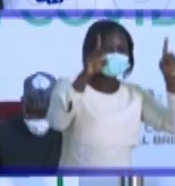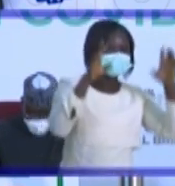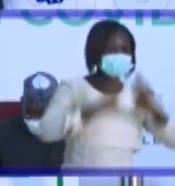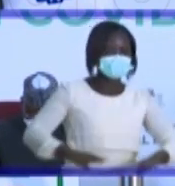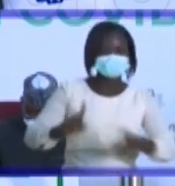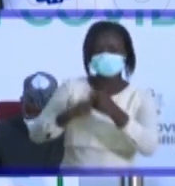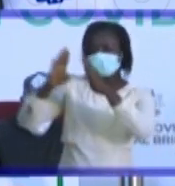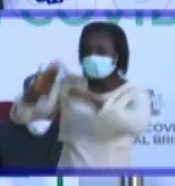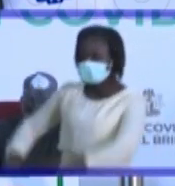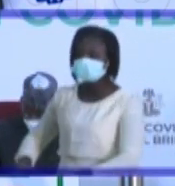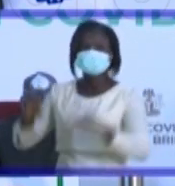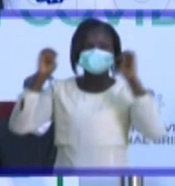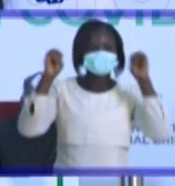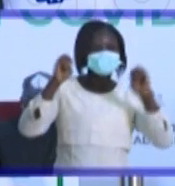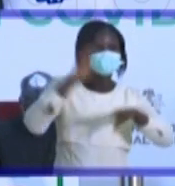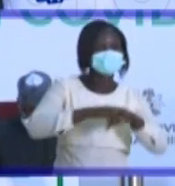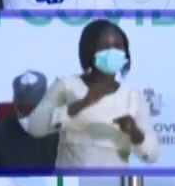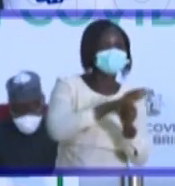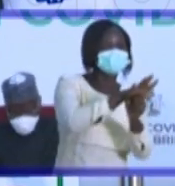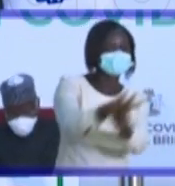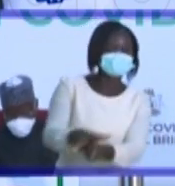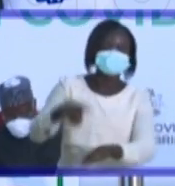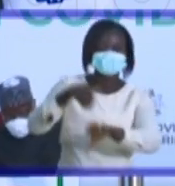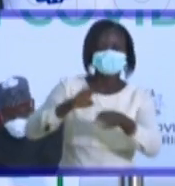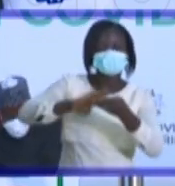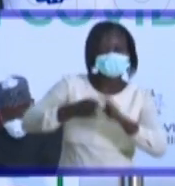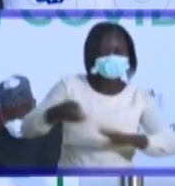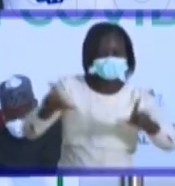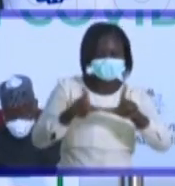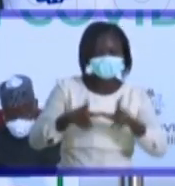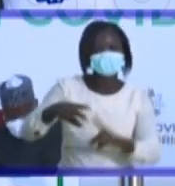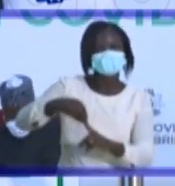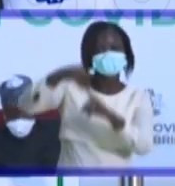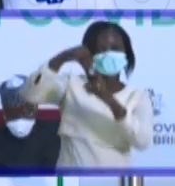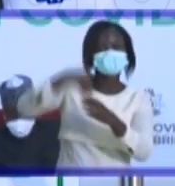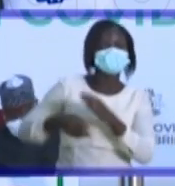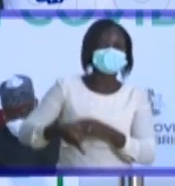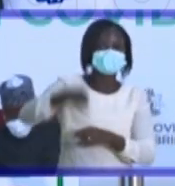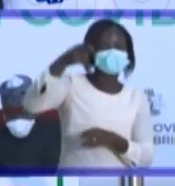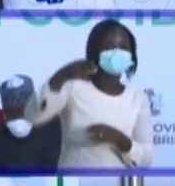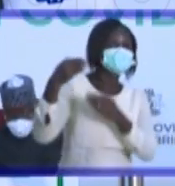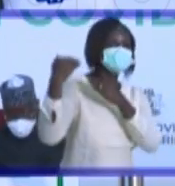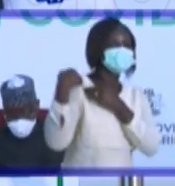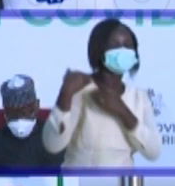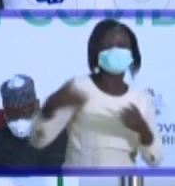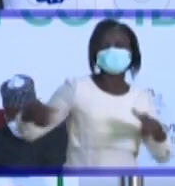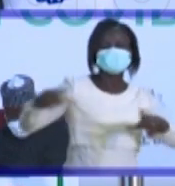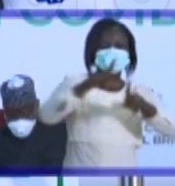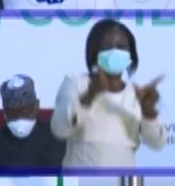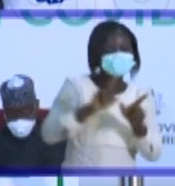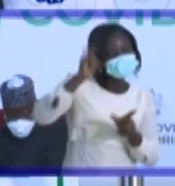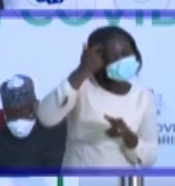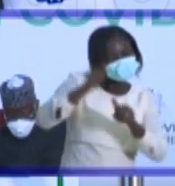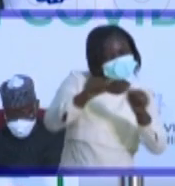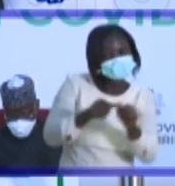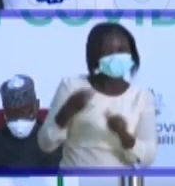sensitization on COVID-19 at community level, especially in the high-burden local government areas of